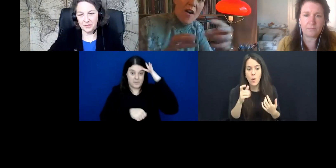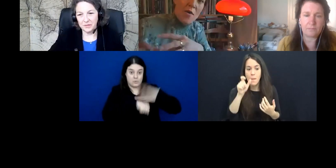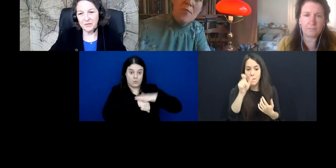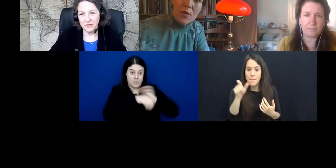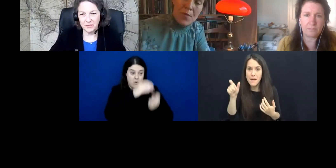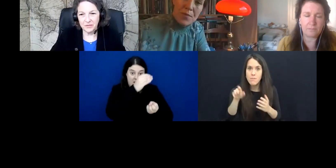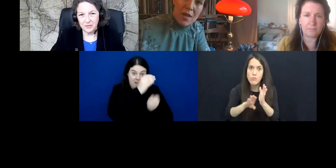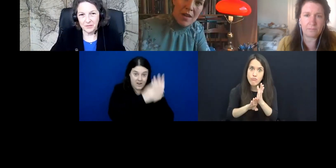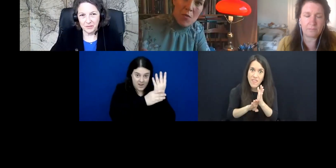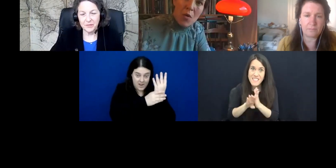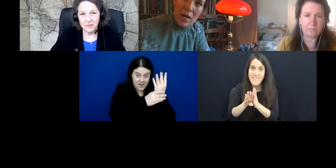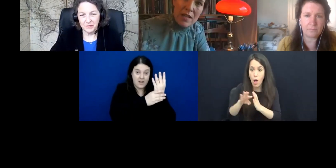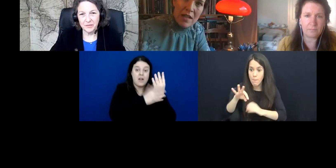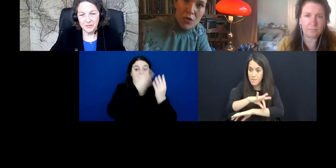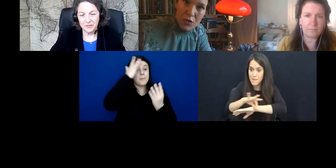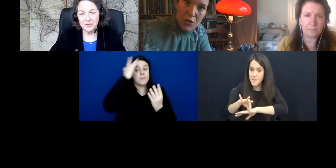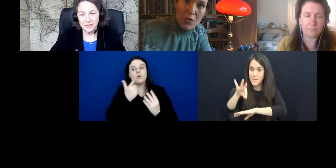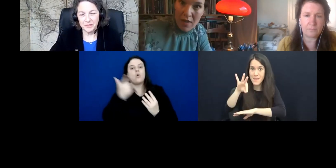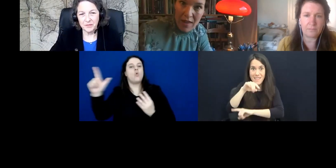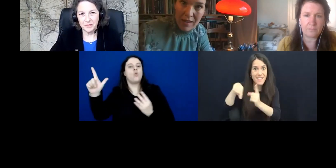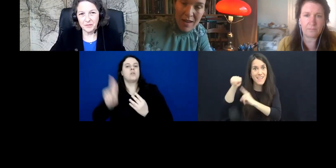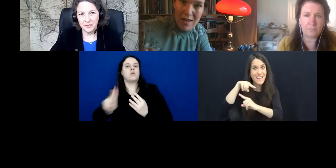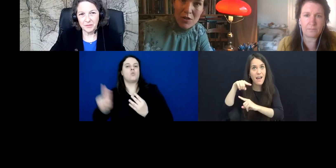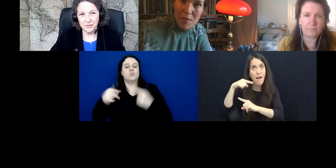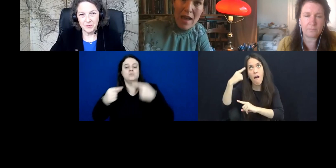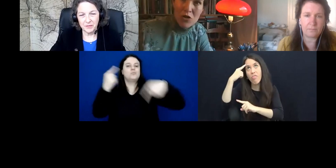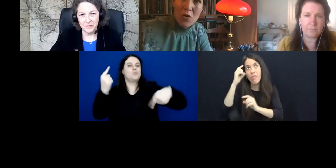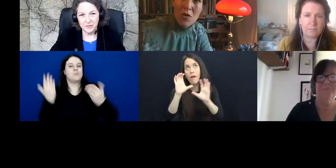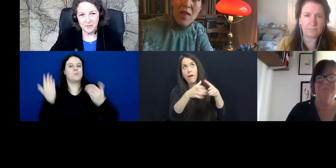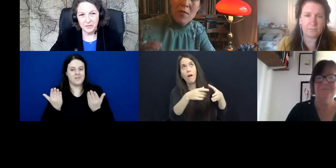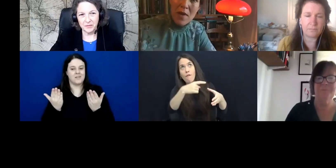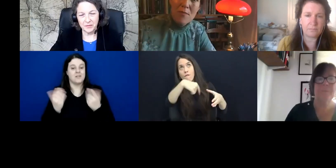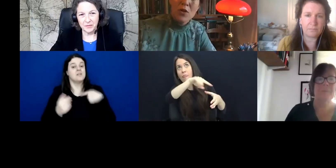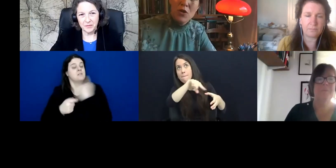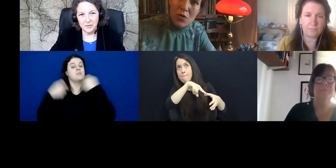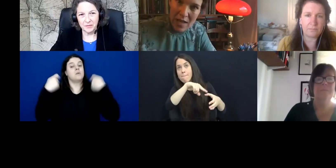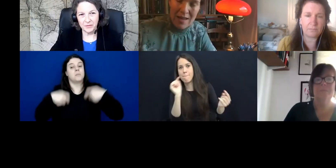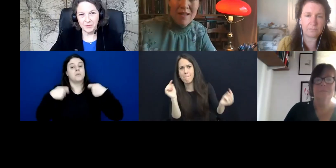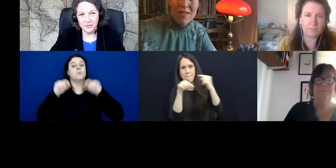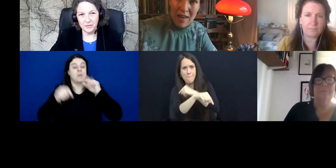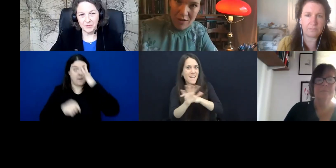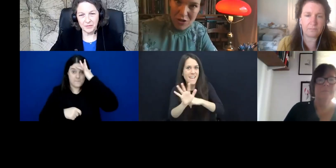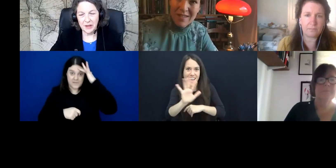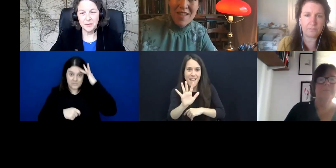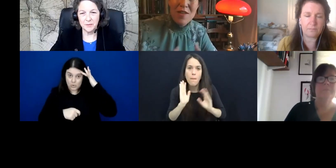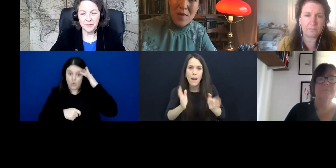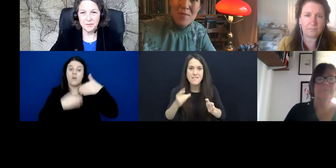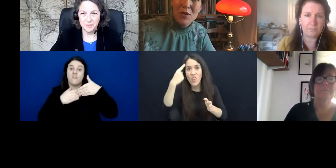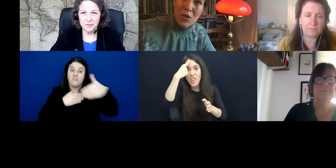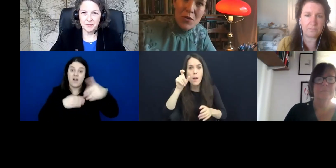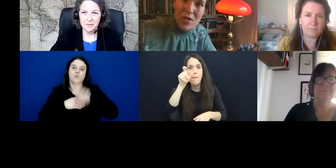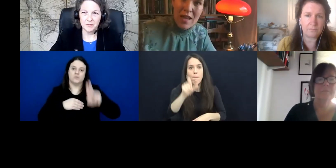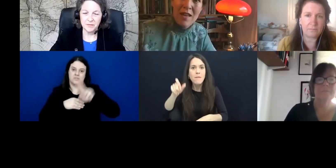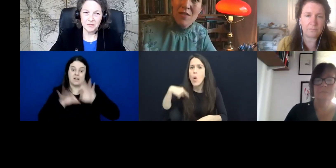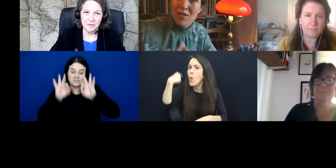for other people. And what we need to do, I think, is to make sure that the people using the kitchen, the